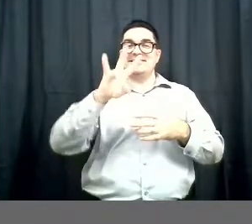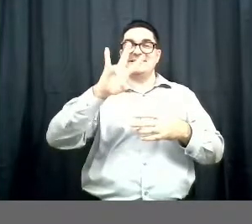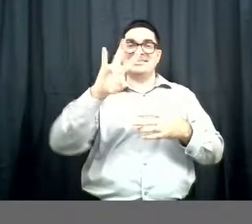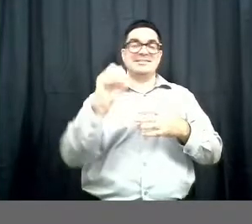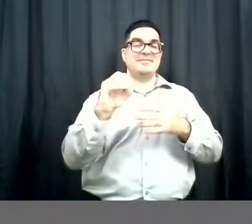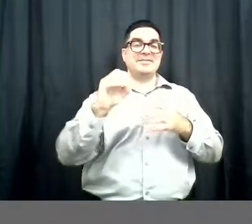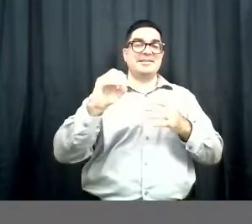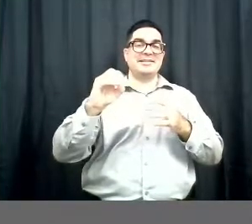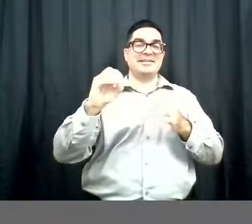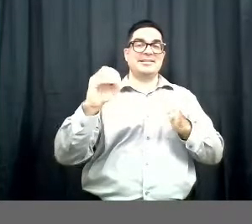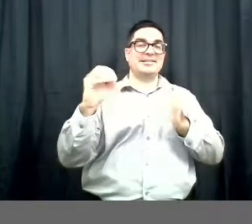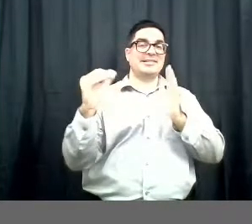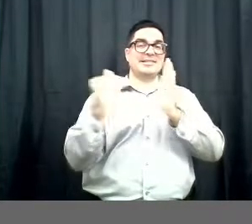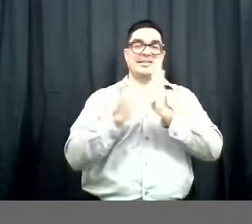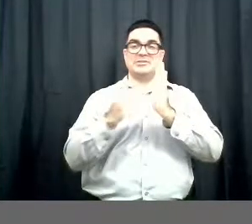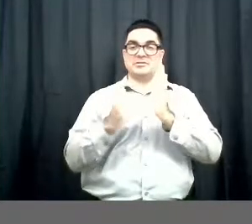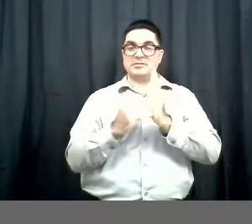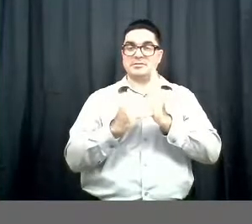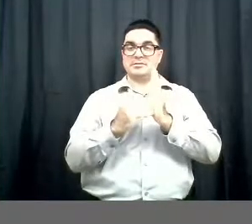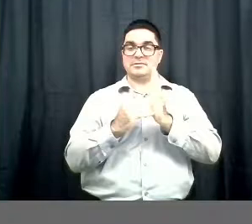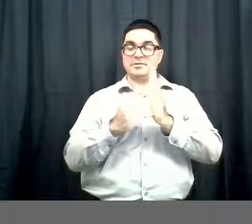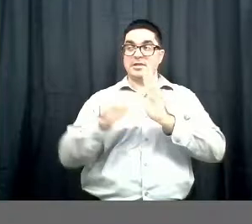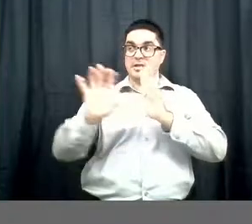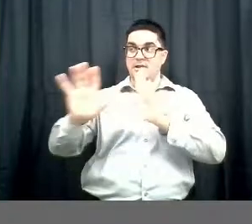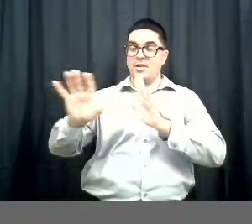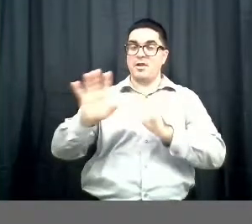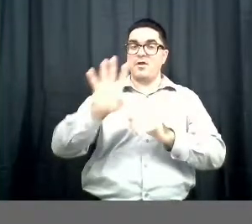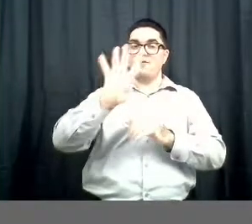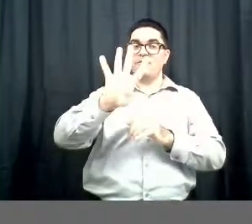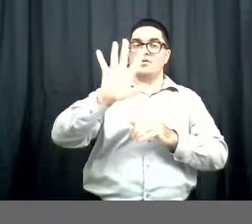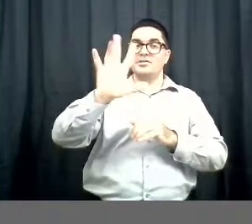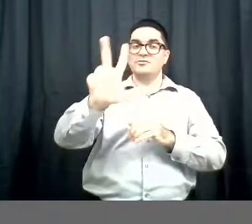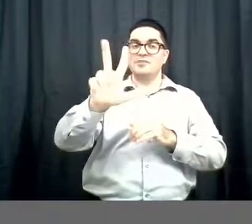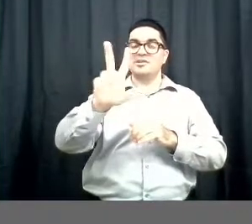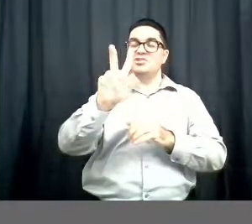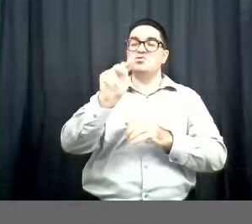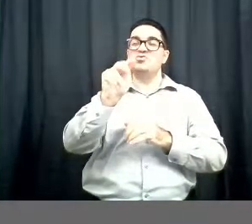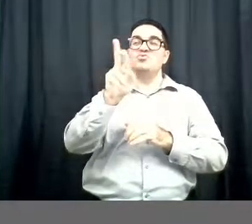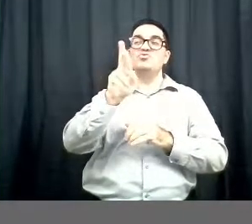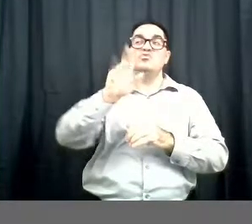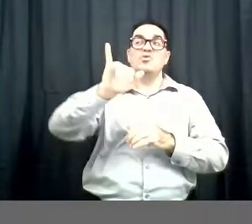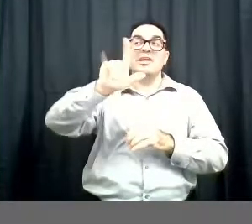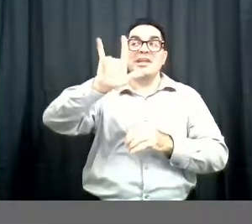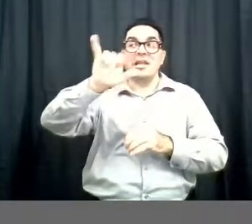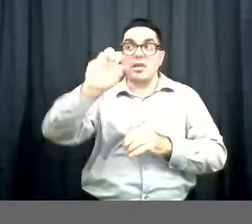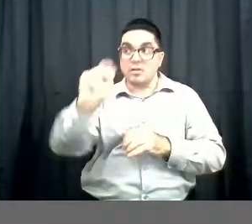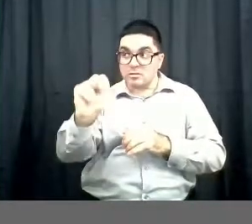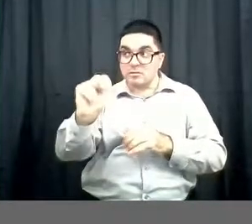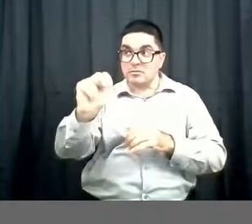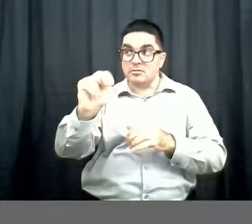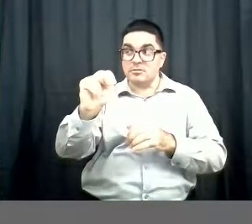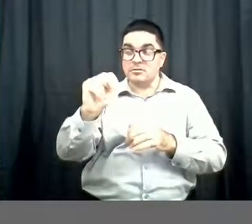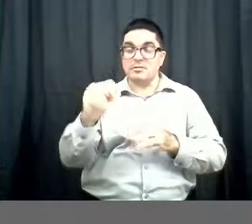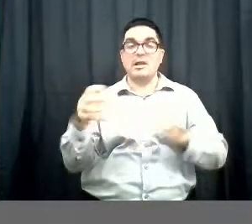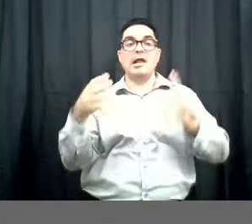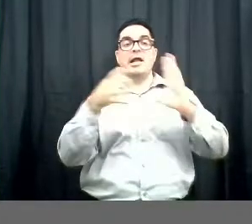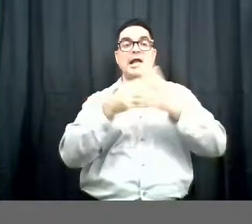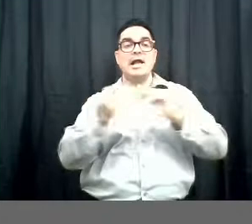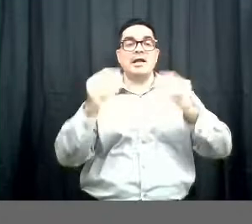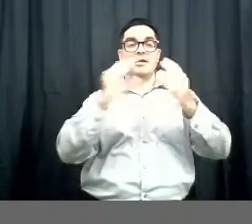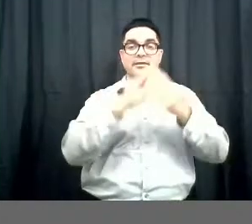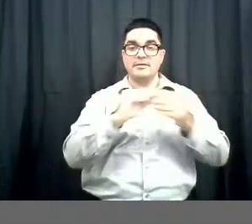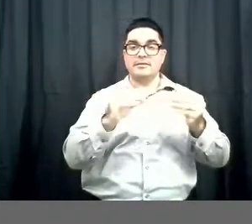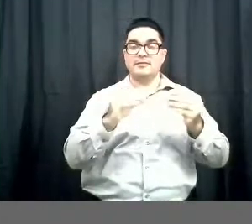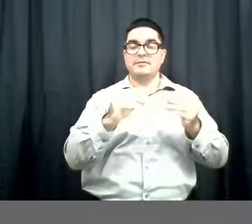$43.5 trillion, not billion, not million, trillion dollars of claims. Without the work of some of the advisors